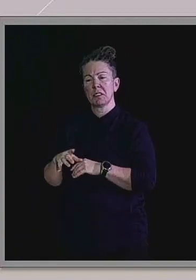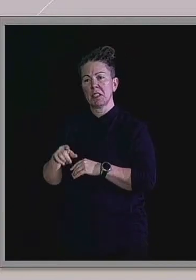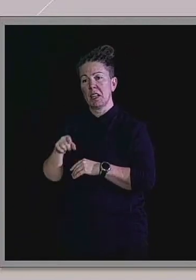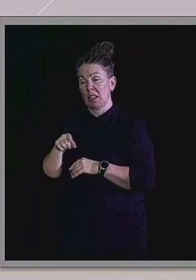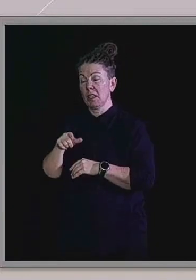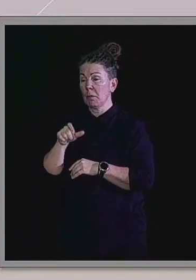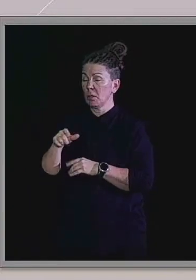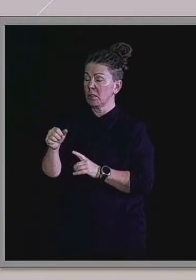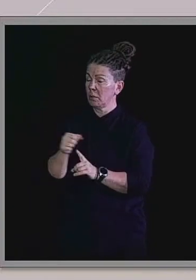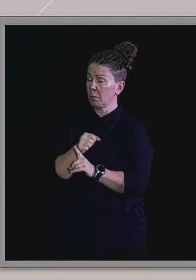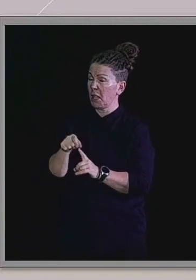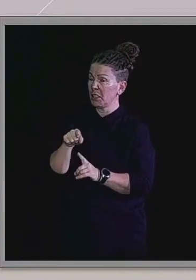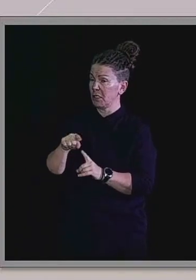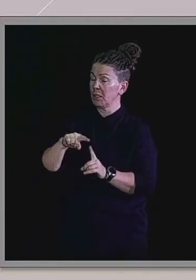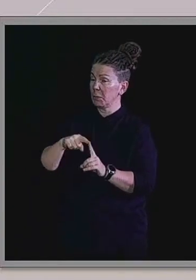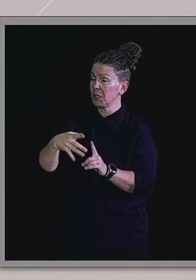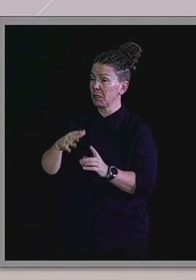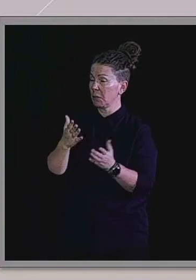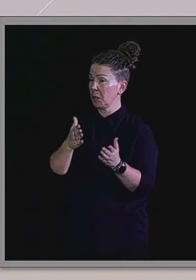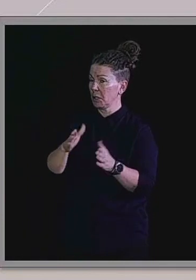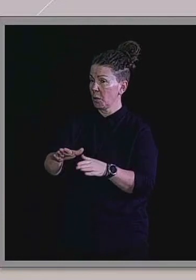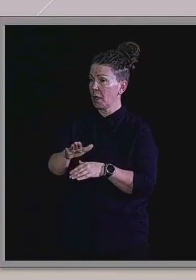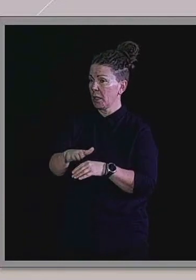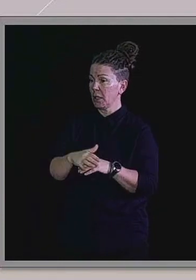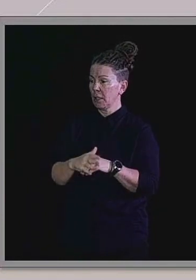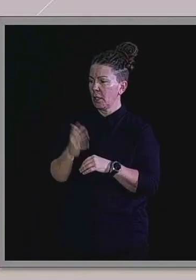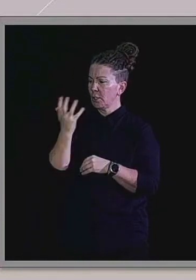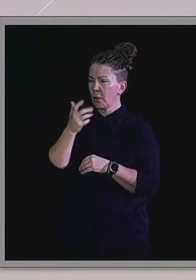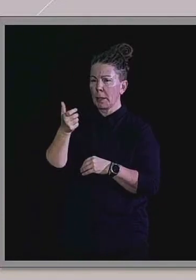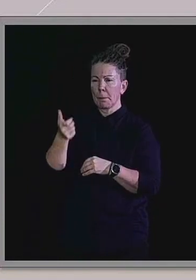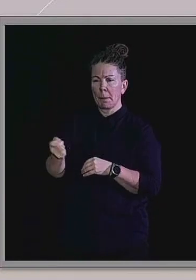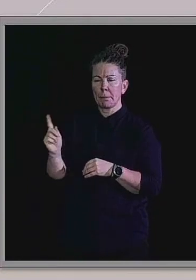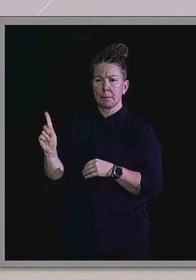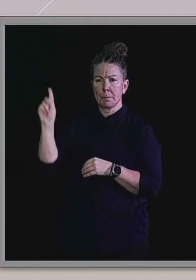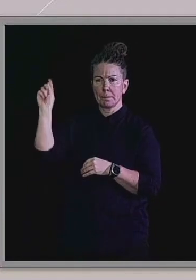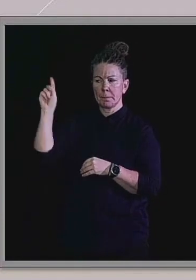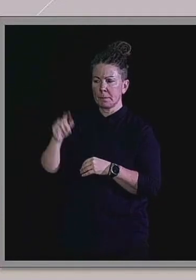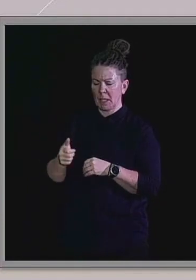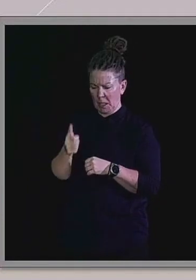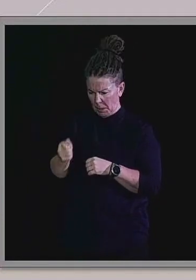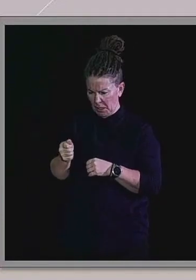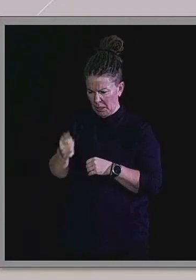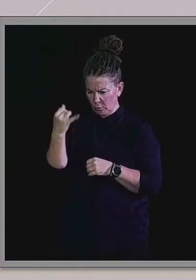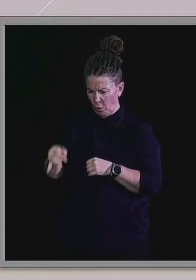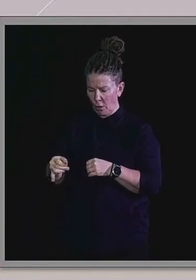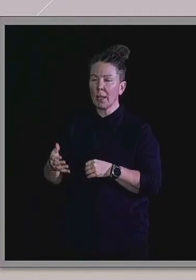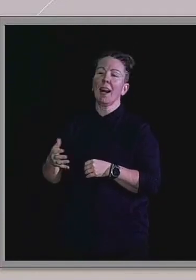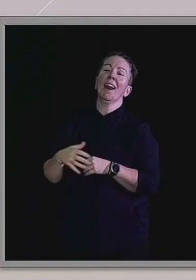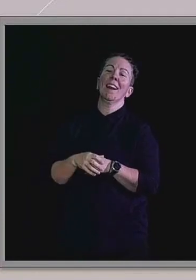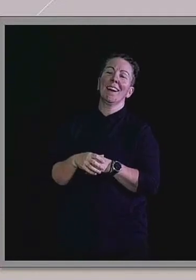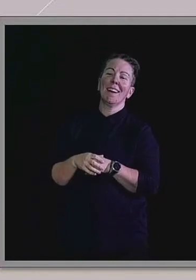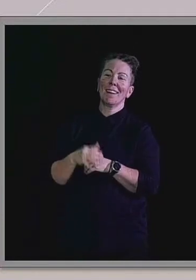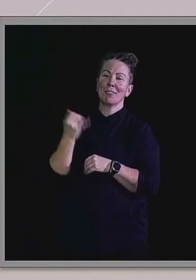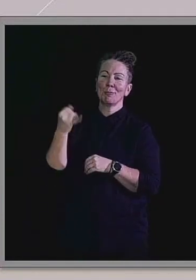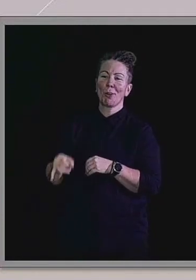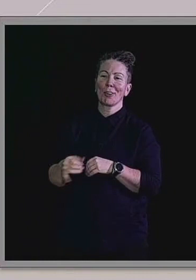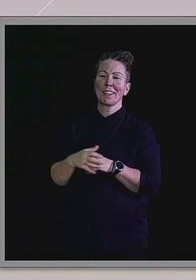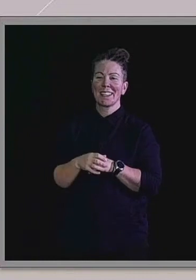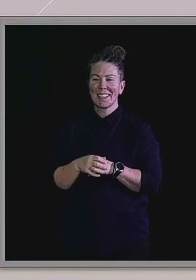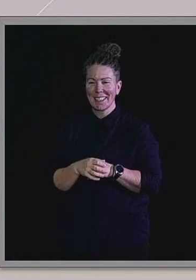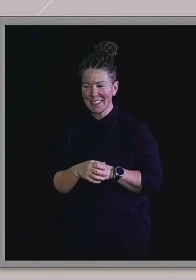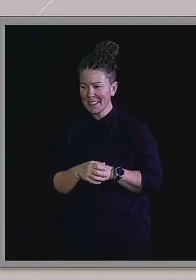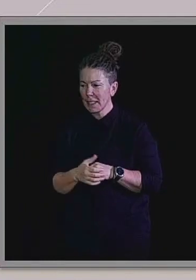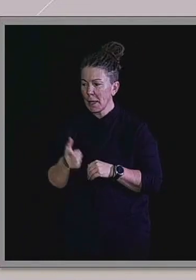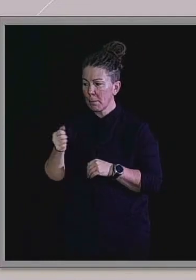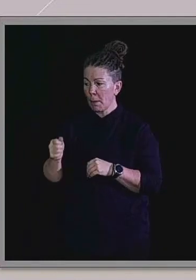away. So the slide's just not coming up, but that's because I'm pressing the wrong button. Yeah. Got it now. This is